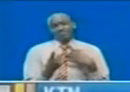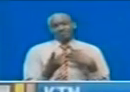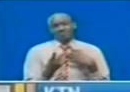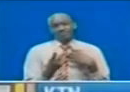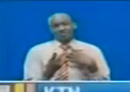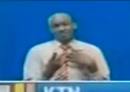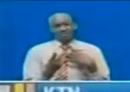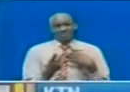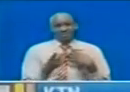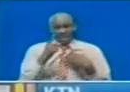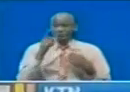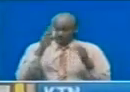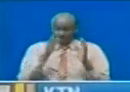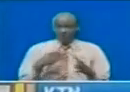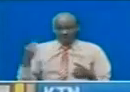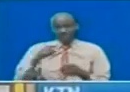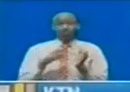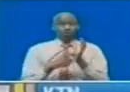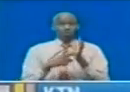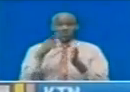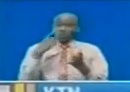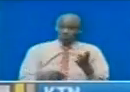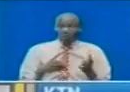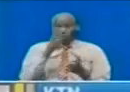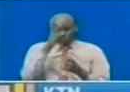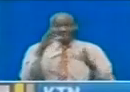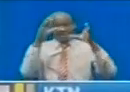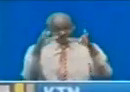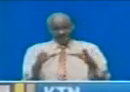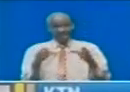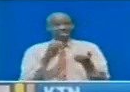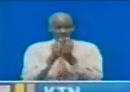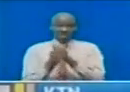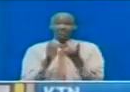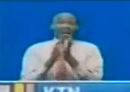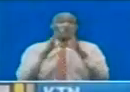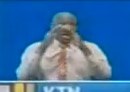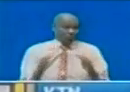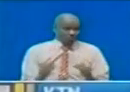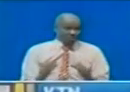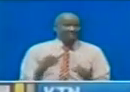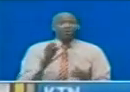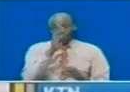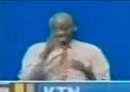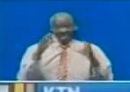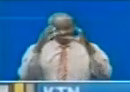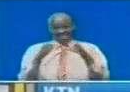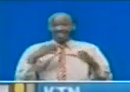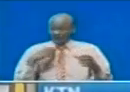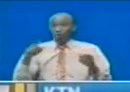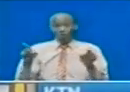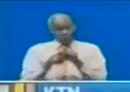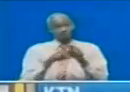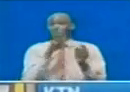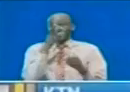And when push came to shove, the officers turned this water tank into a house. Remember, water too is a scarce commodity